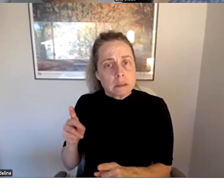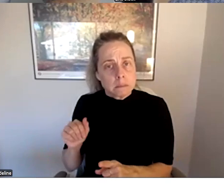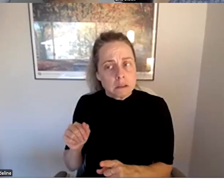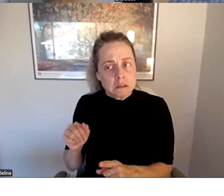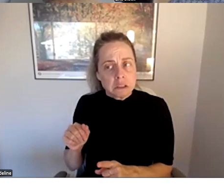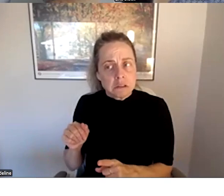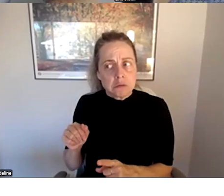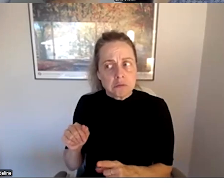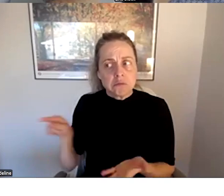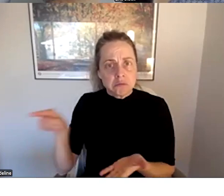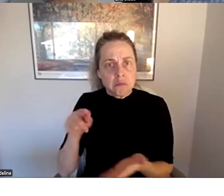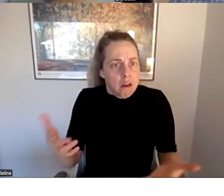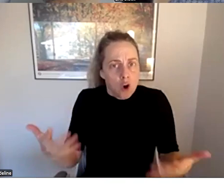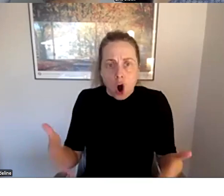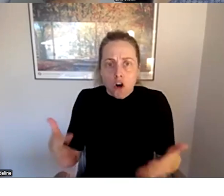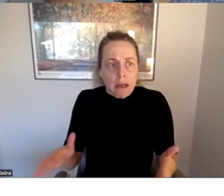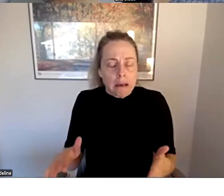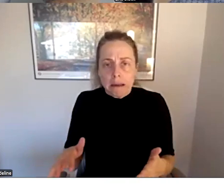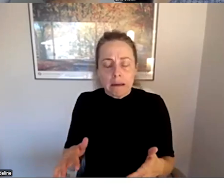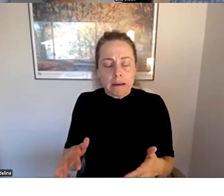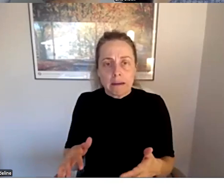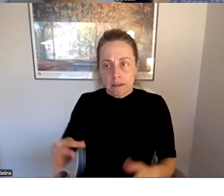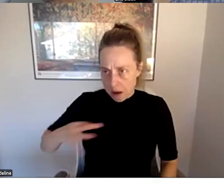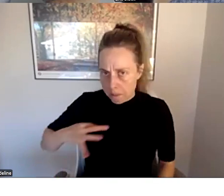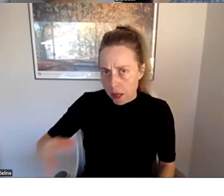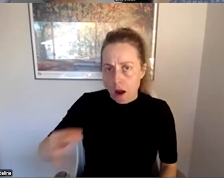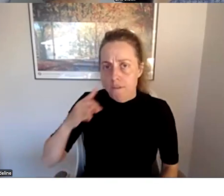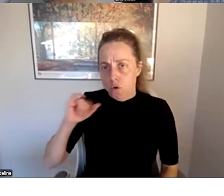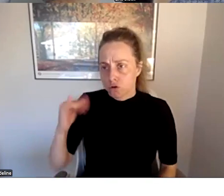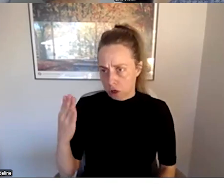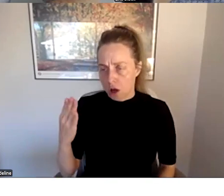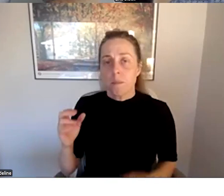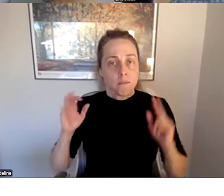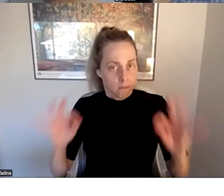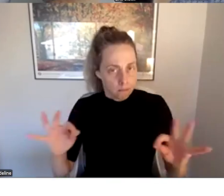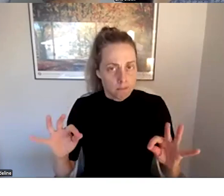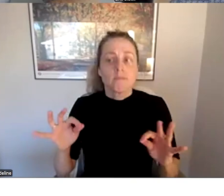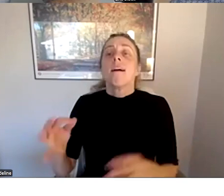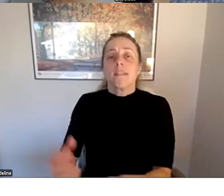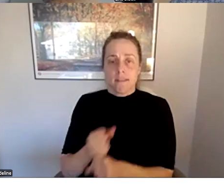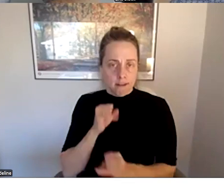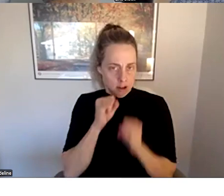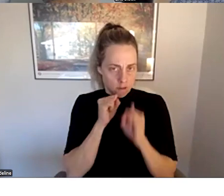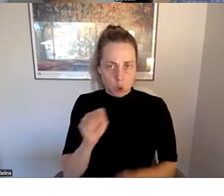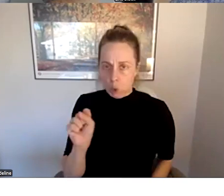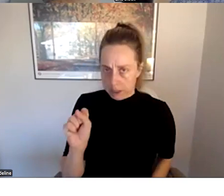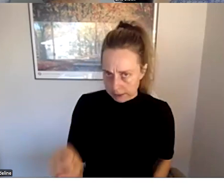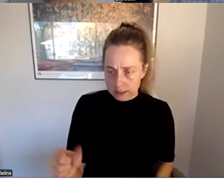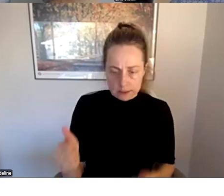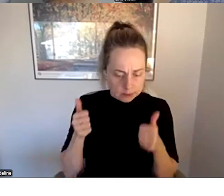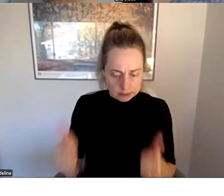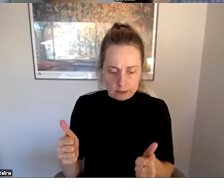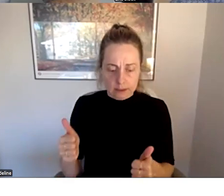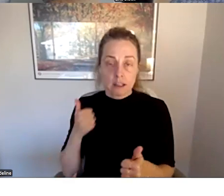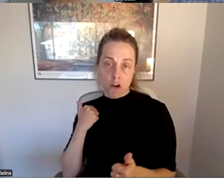you know, have already jumped that hurdle to apply for the job and have gotten the interview. But then, you know, they get to